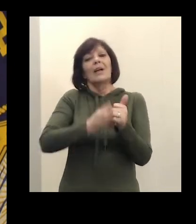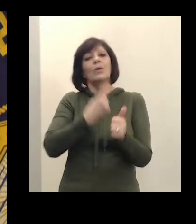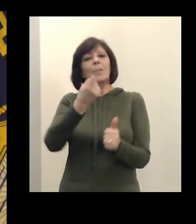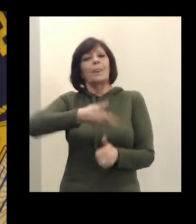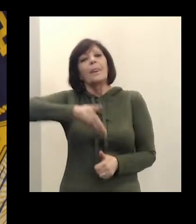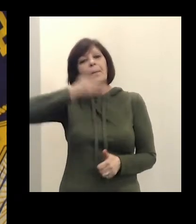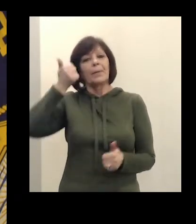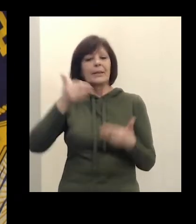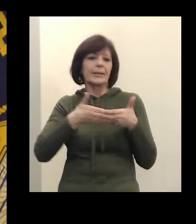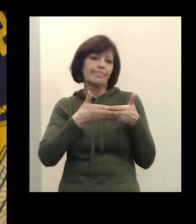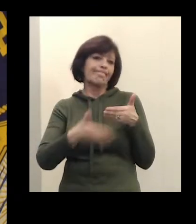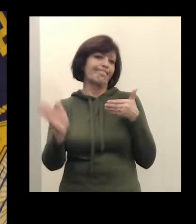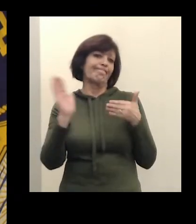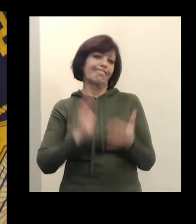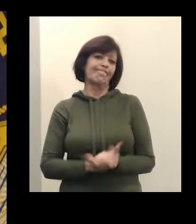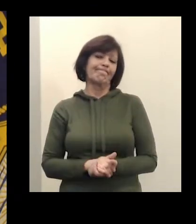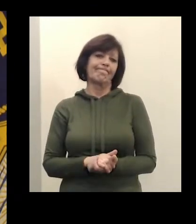forward.